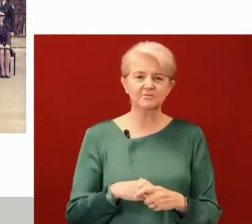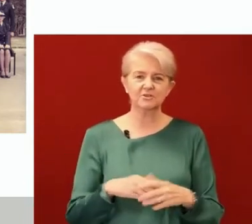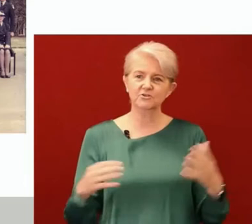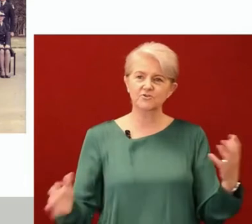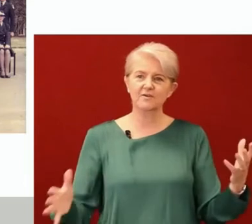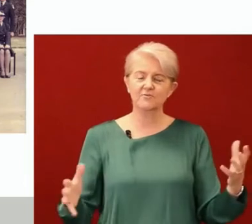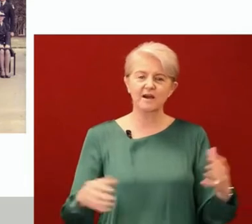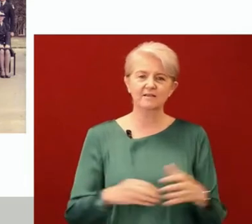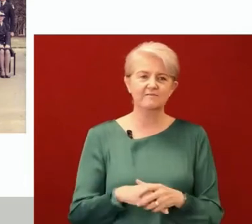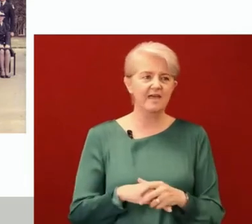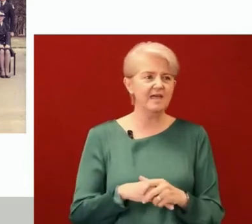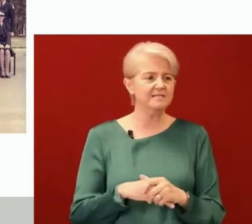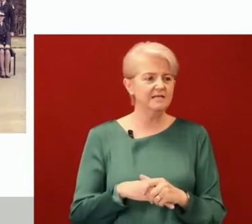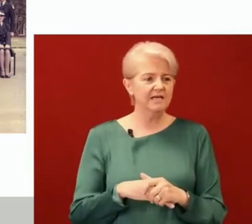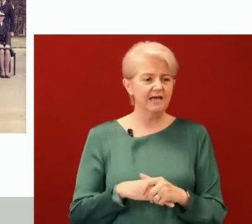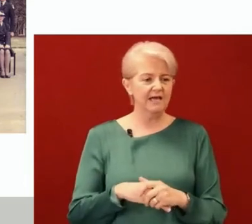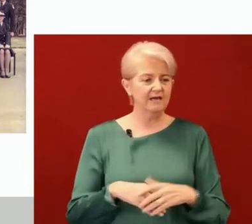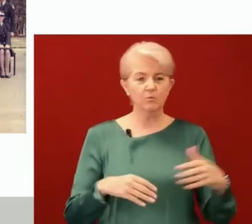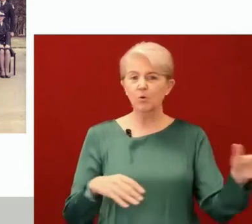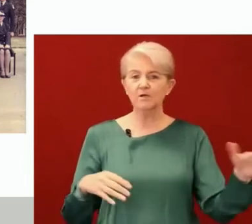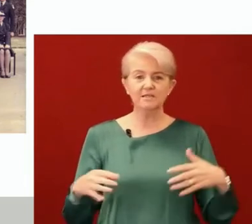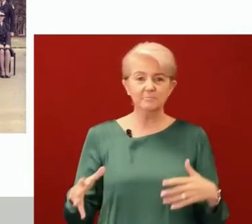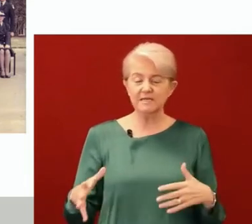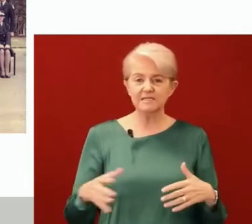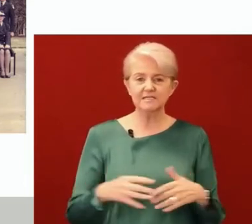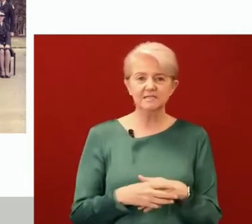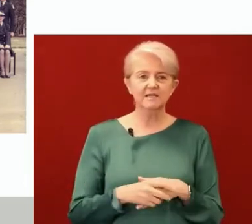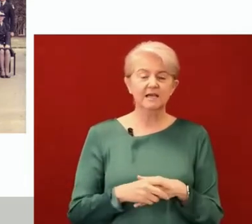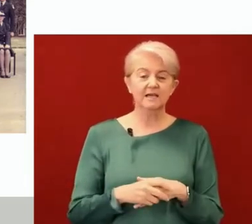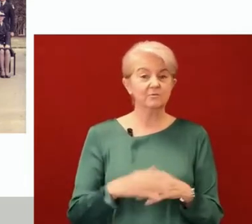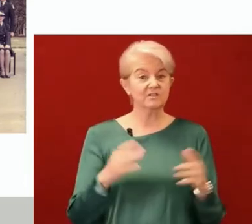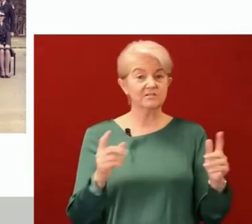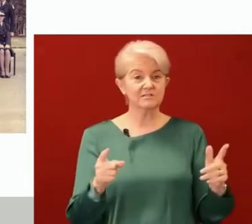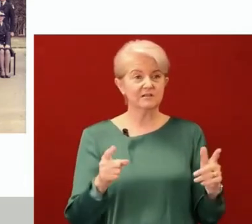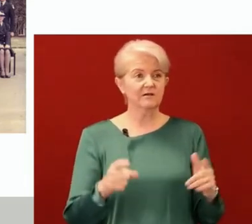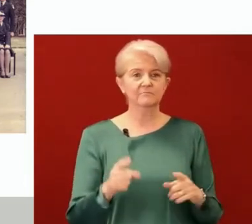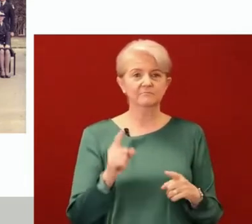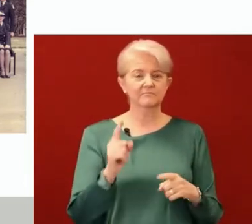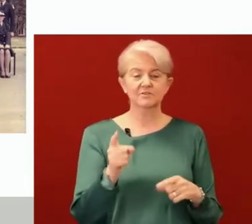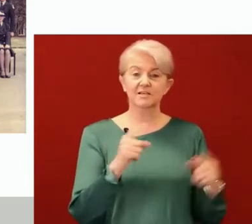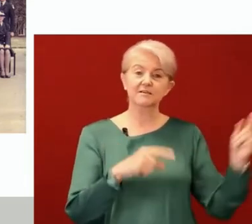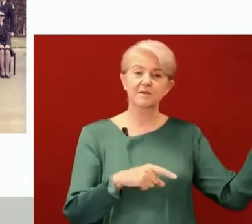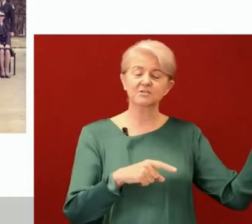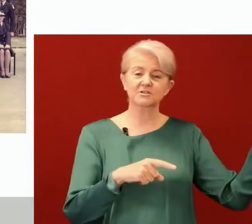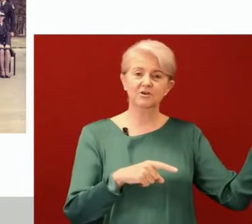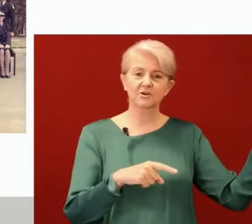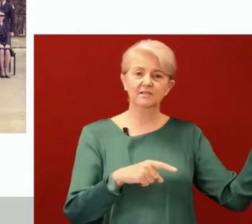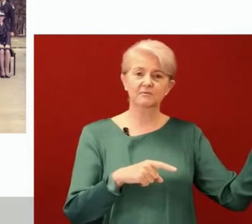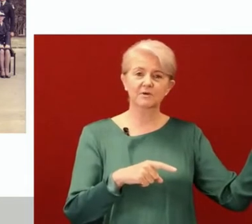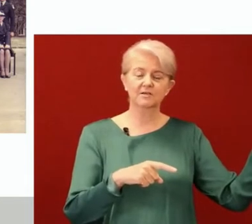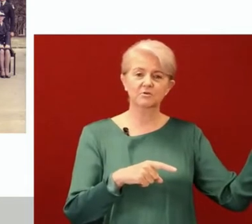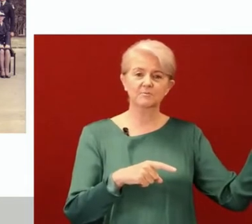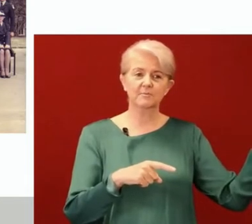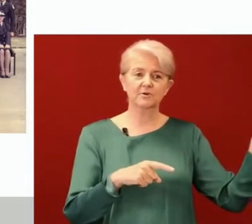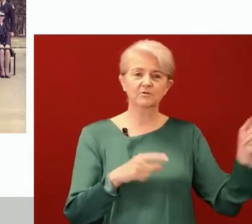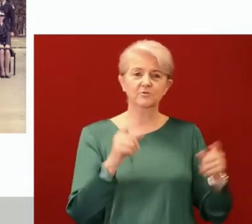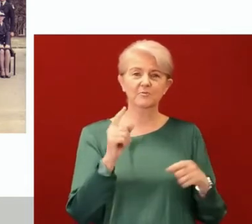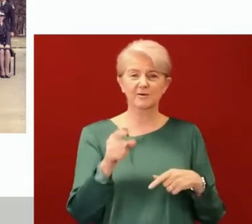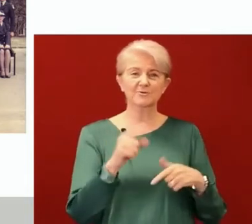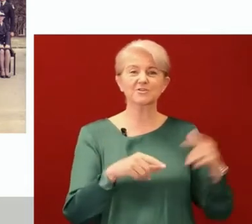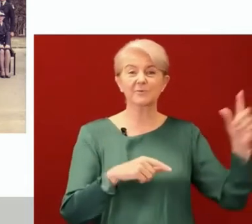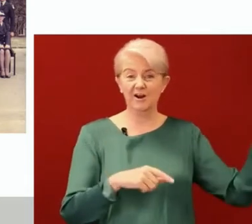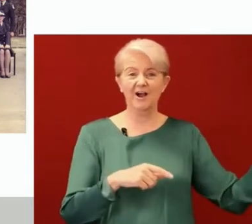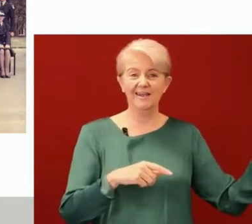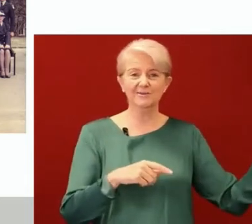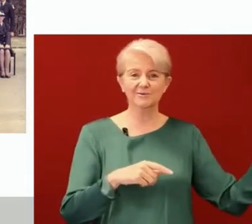officer does, you know, driving around in the van, walking the beat, which is, because I didn't mention earlier when I talked about my uniform,